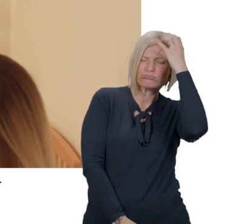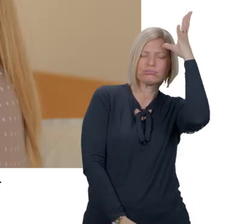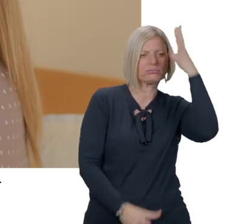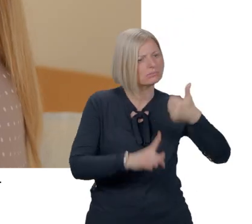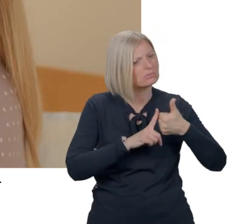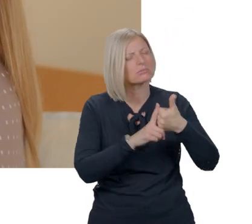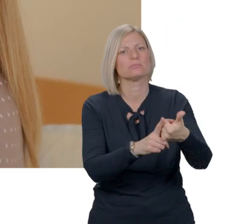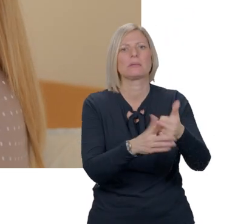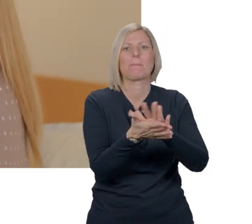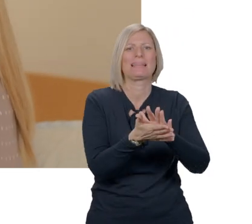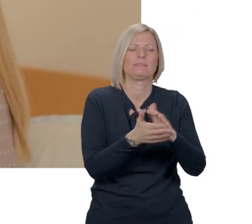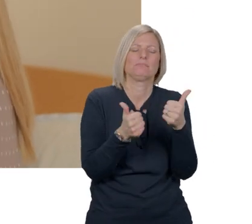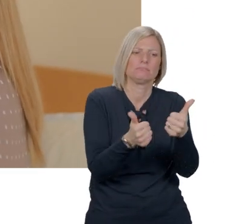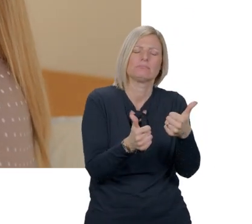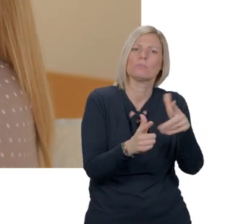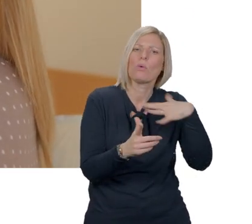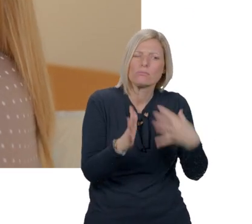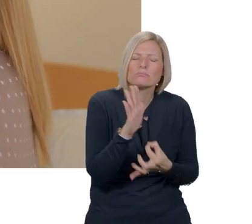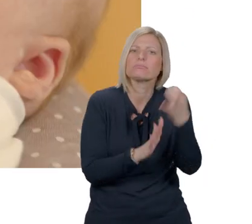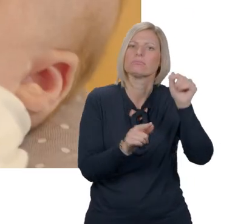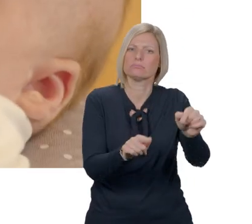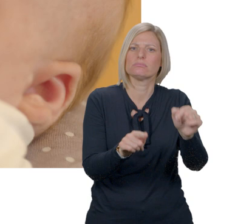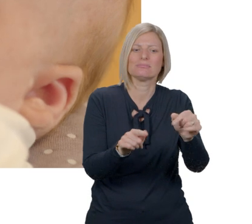heart. We offer a safe and secure